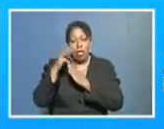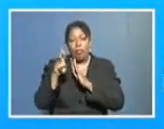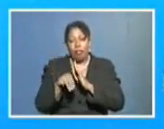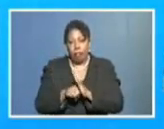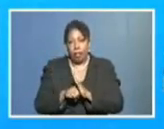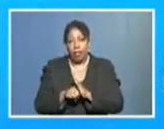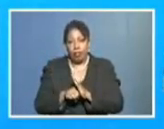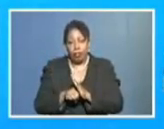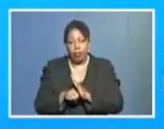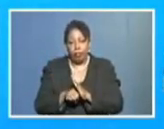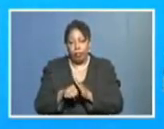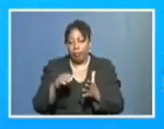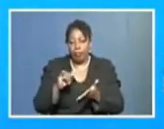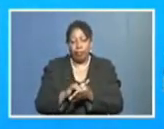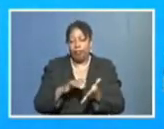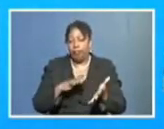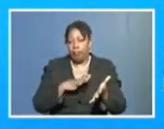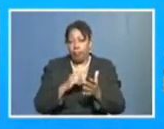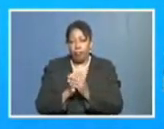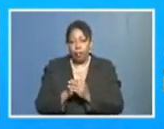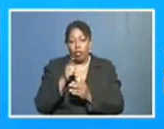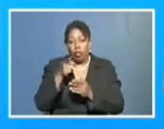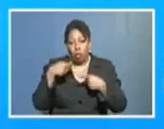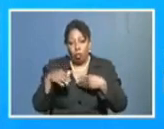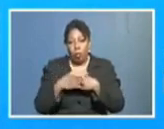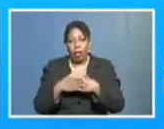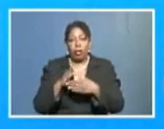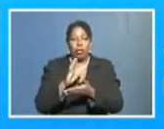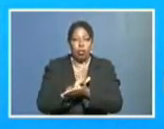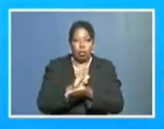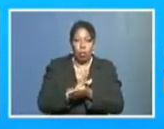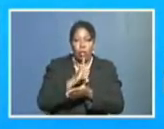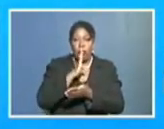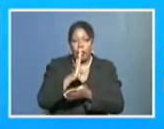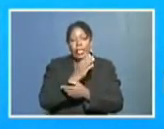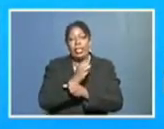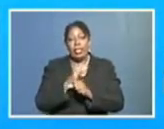covered. But as you return to schools, be safe.